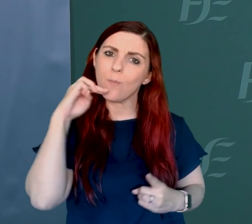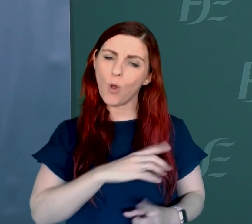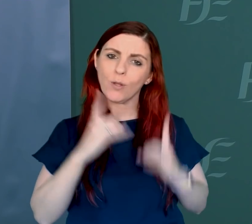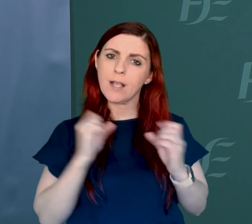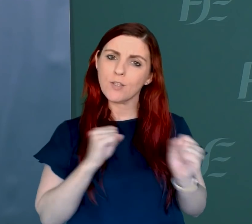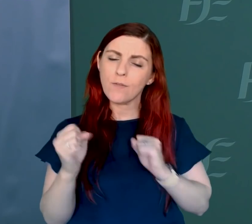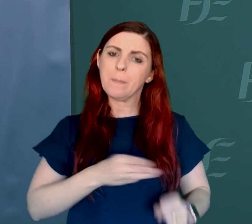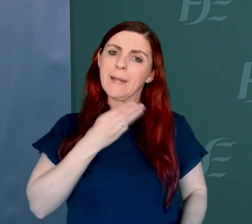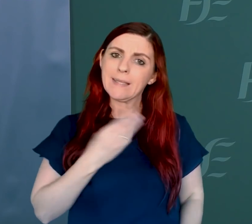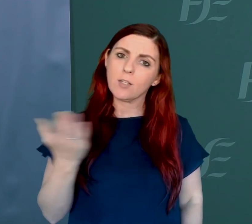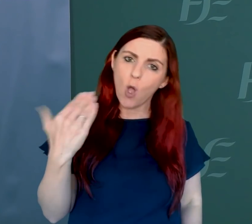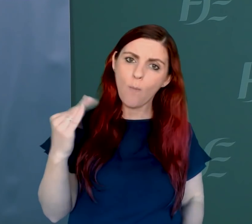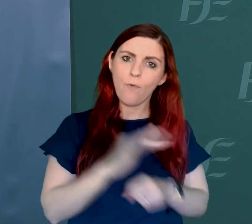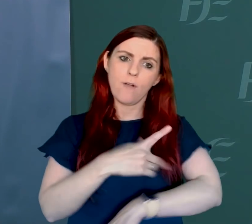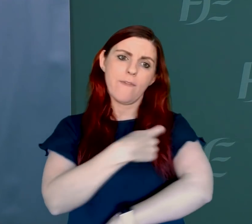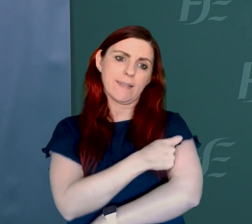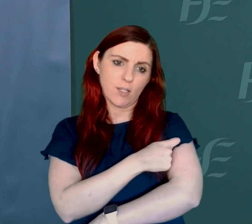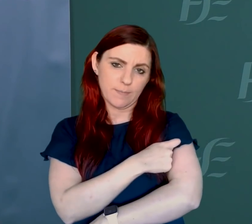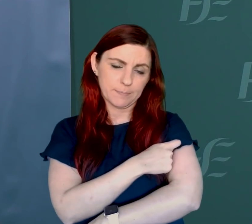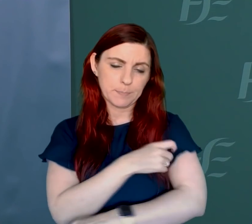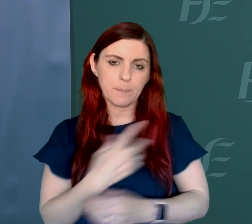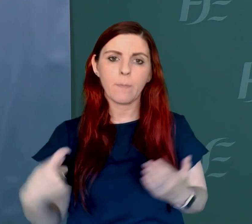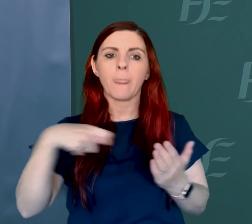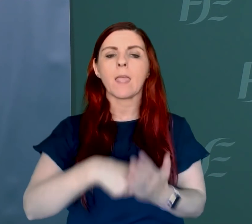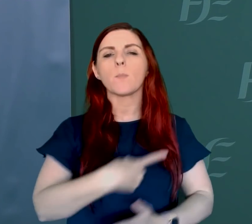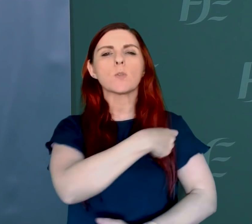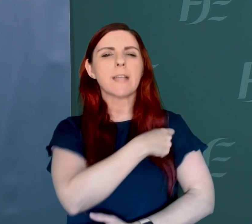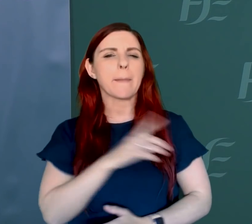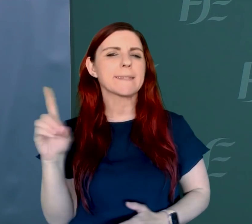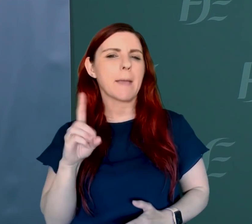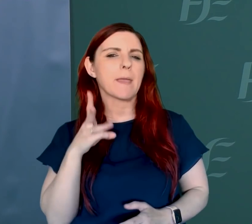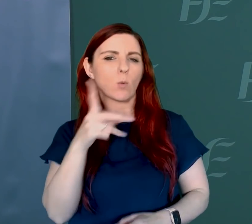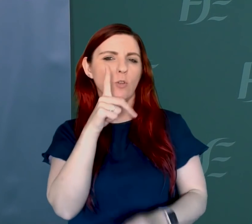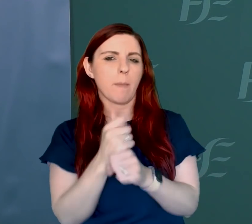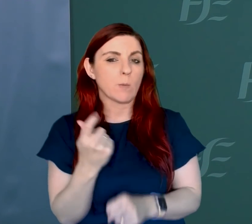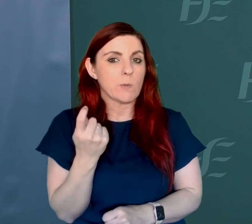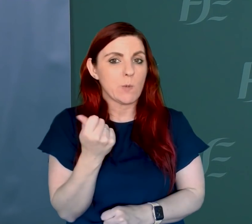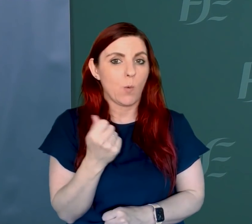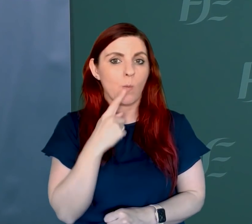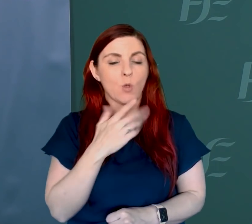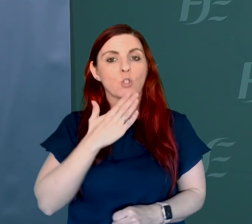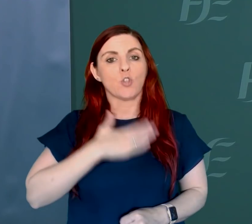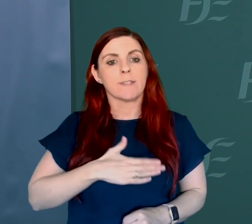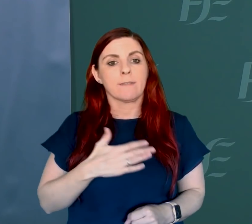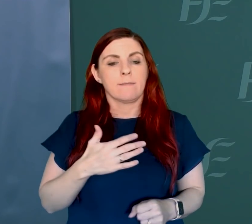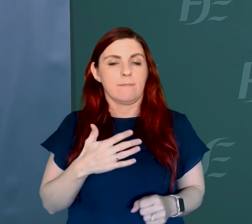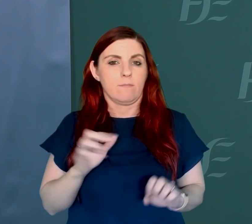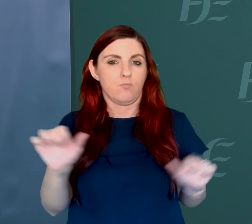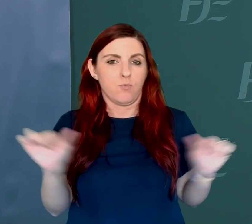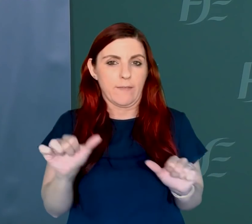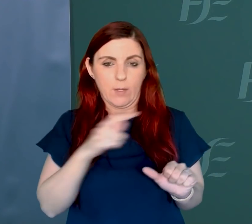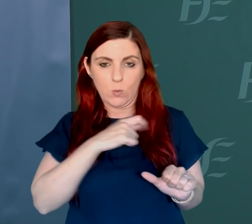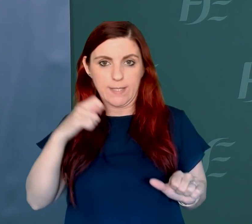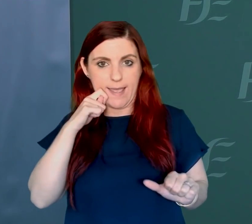for vaccination. The booster campaign, my colleague will talk about shortly, but just Damien McCallion, just to say a few points